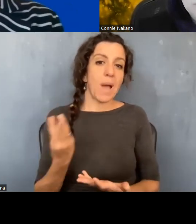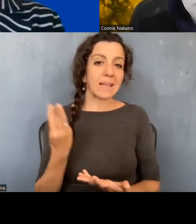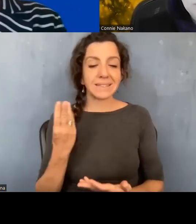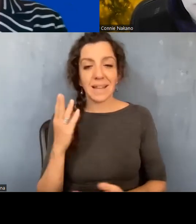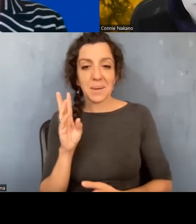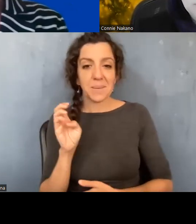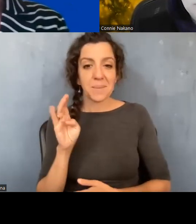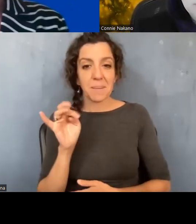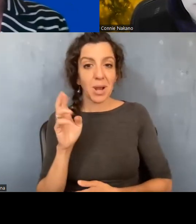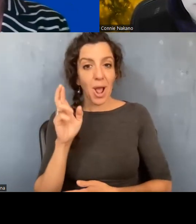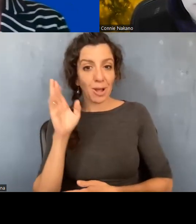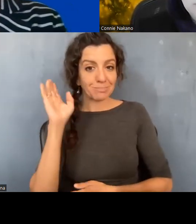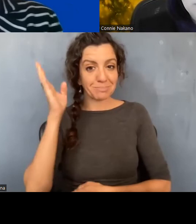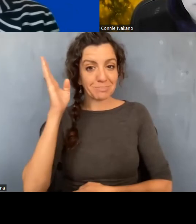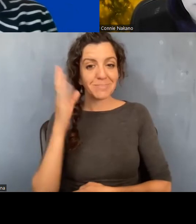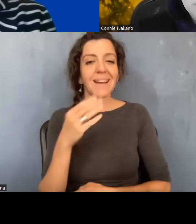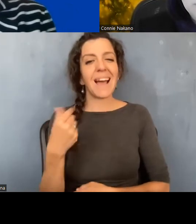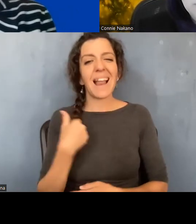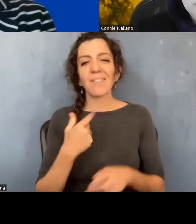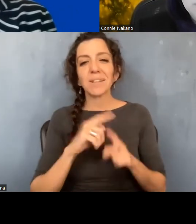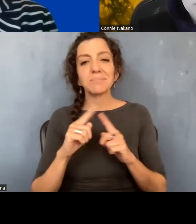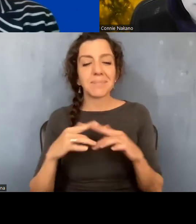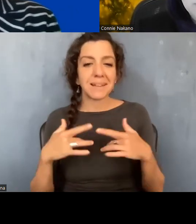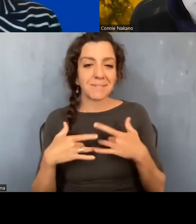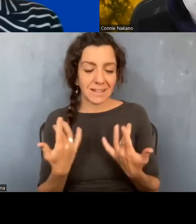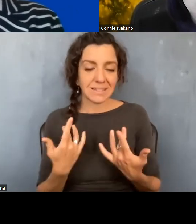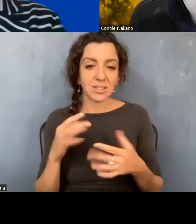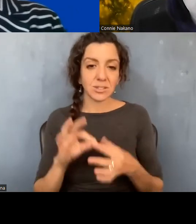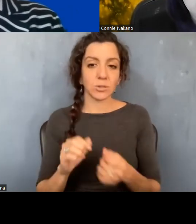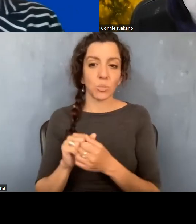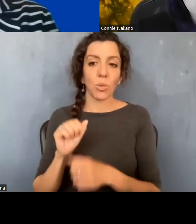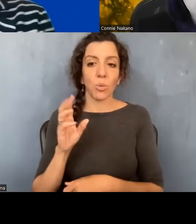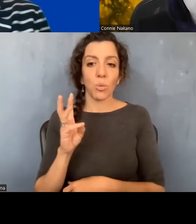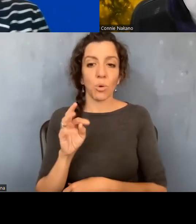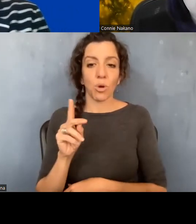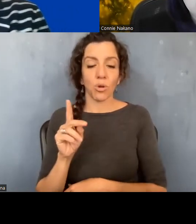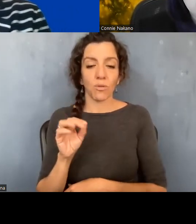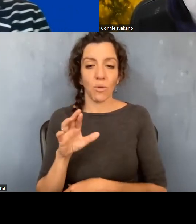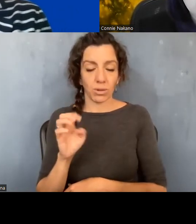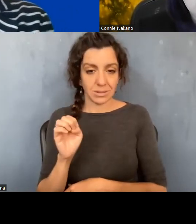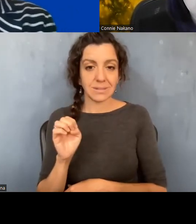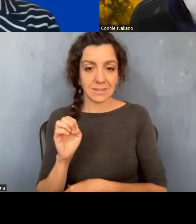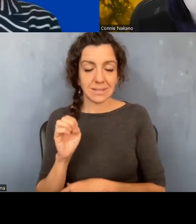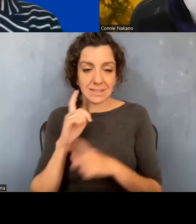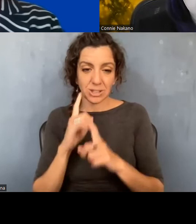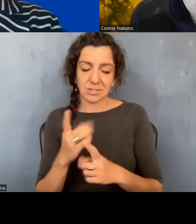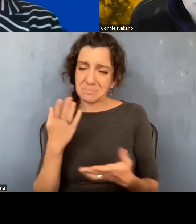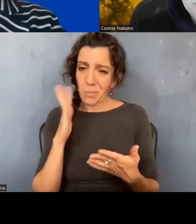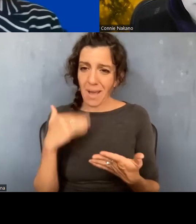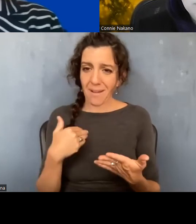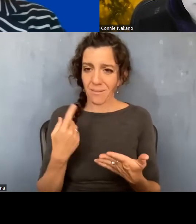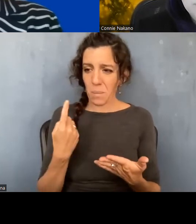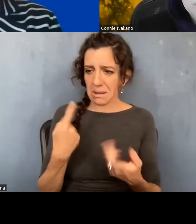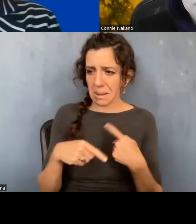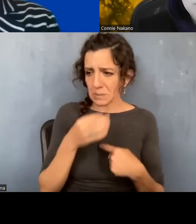and we hold outreach events on our workforce initiatives. We'll be having another one coming up probably maybe